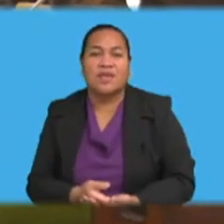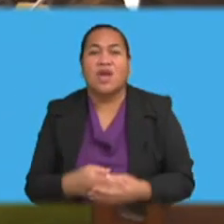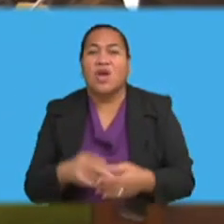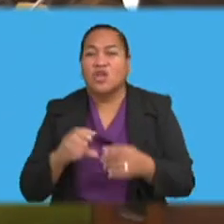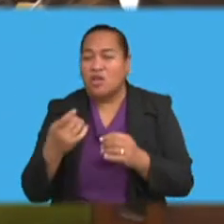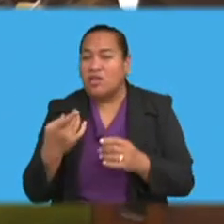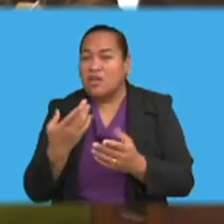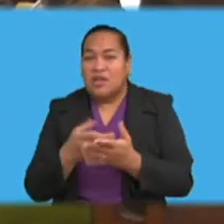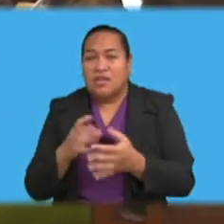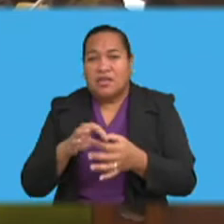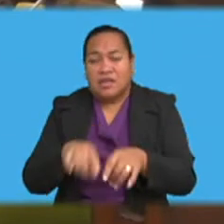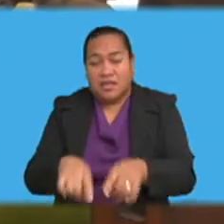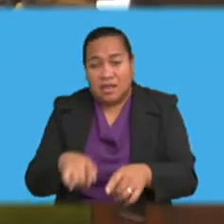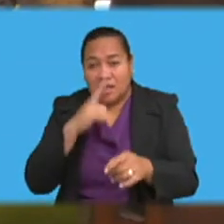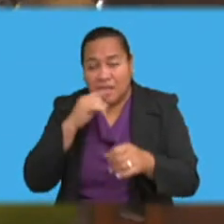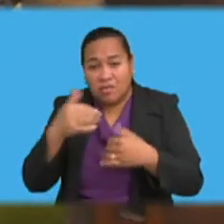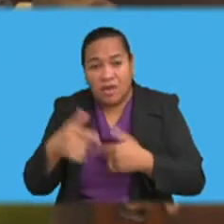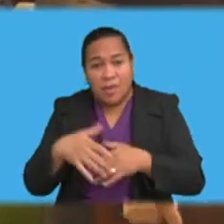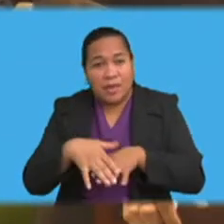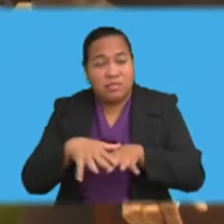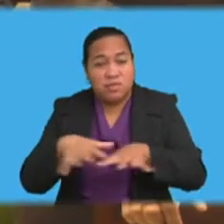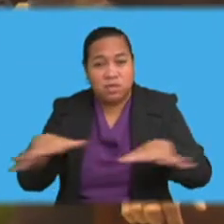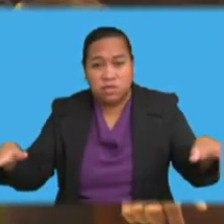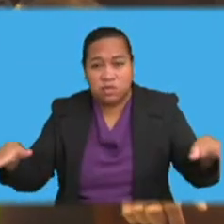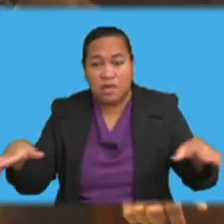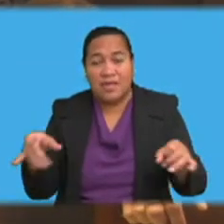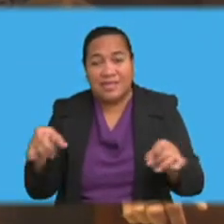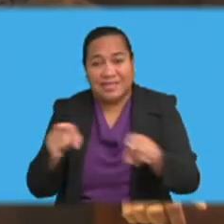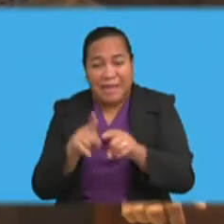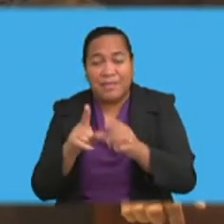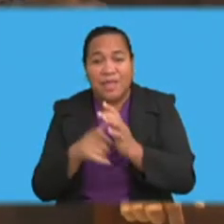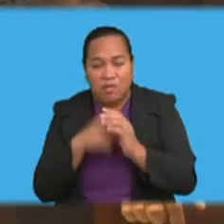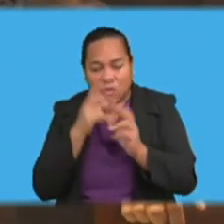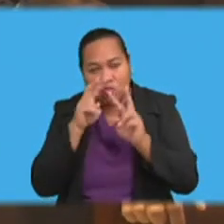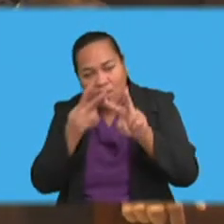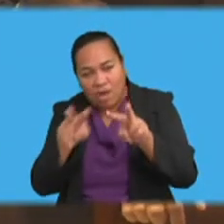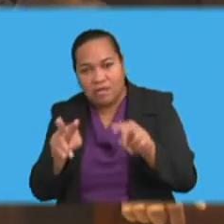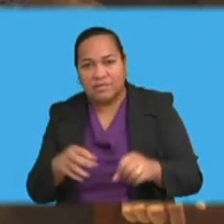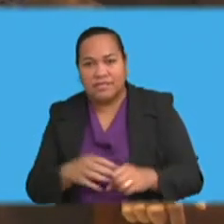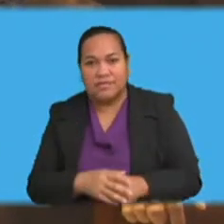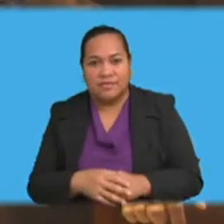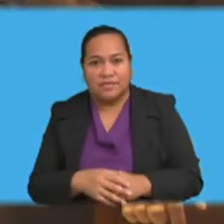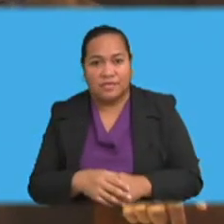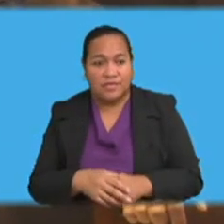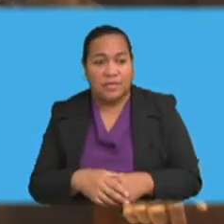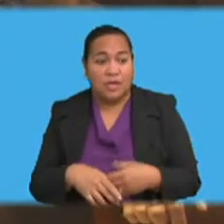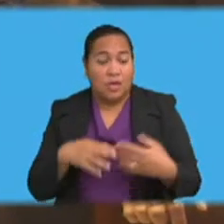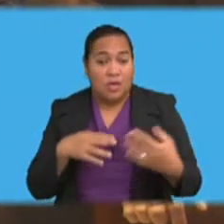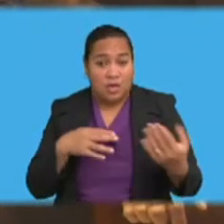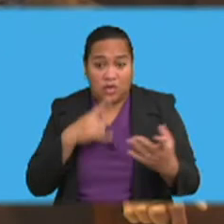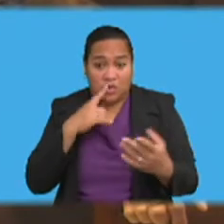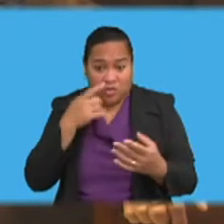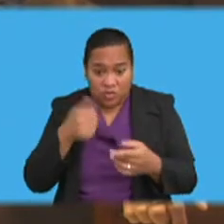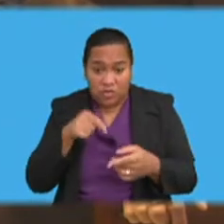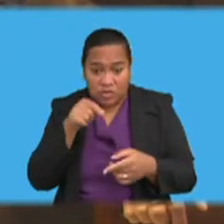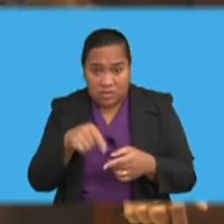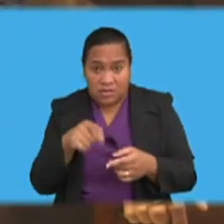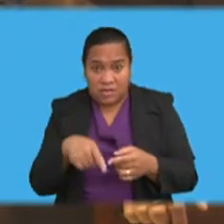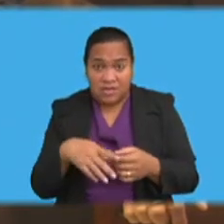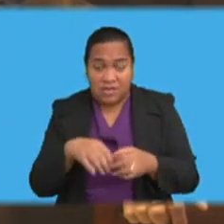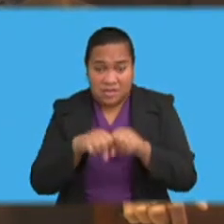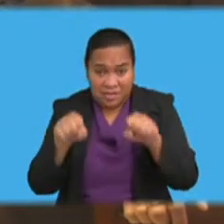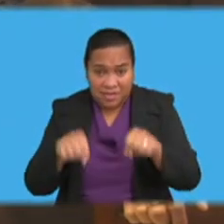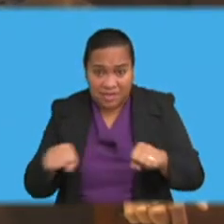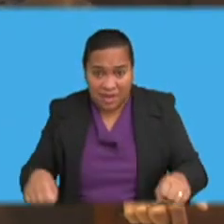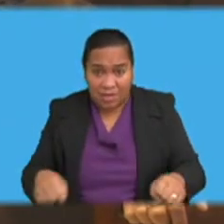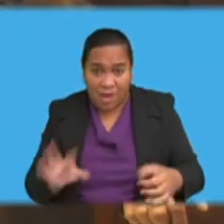which limited Wailesi's ability to be at multiple places at the same time. Through deploying an online customer subscriber management system